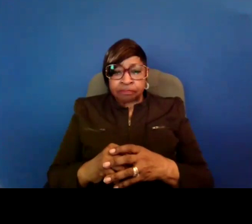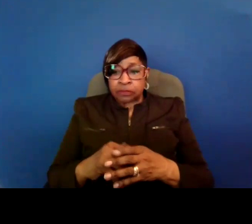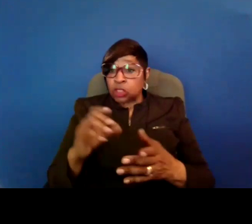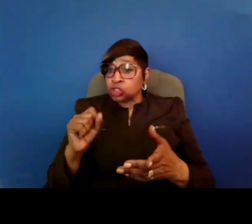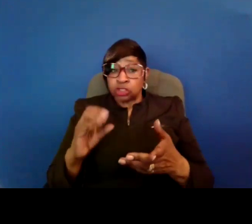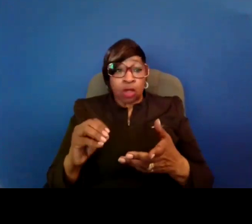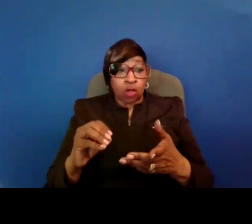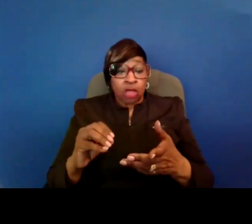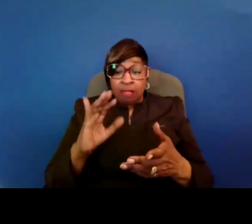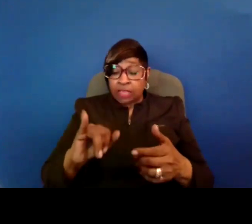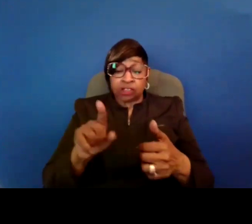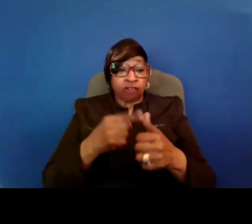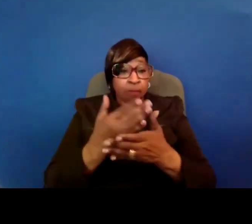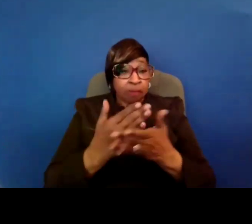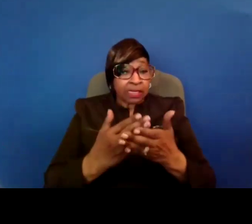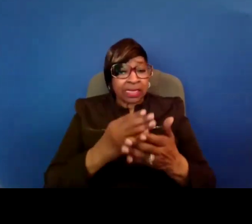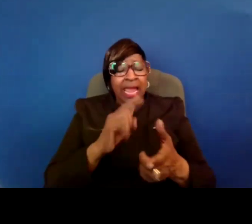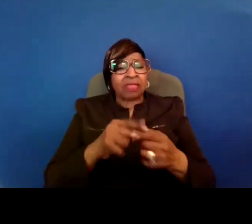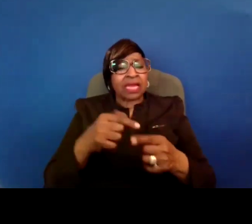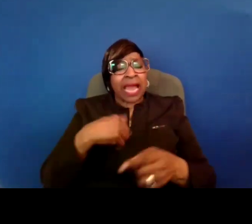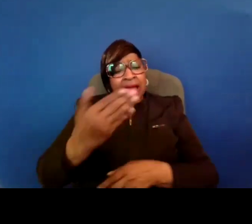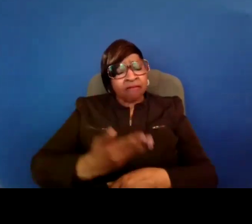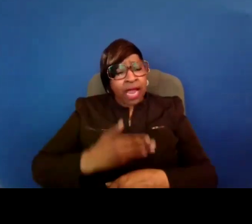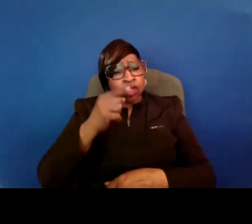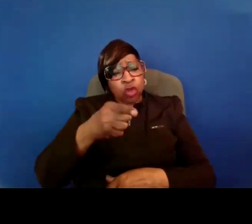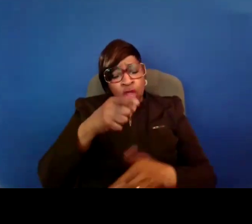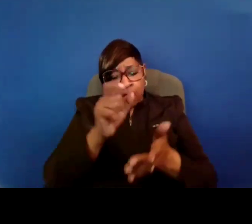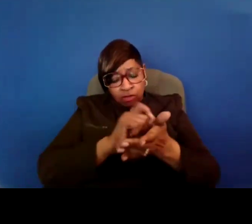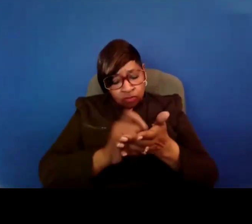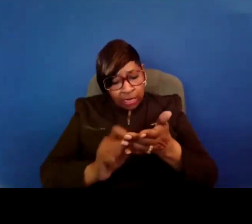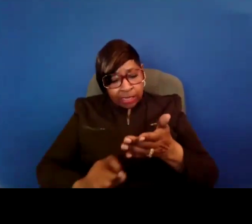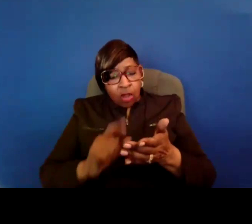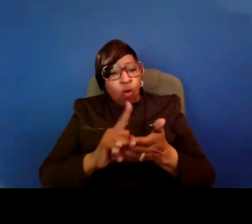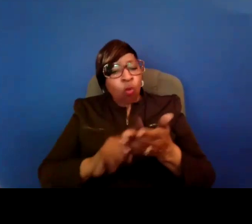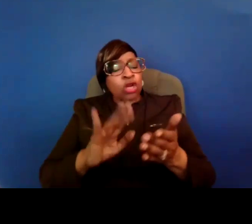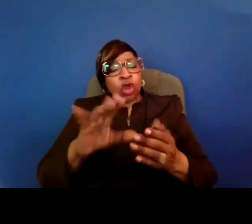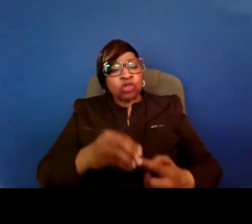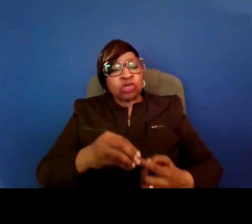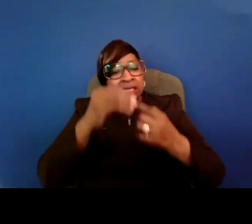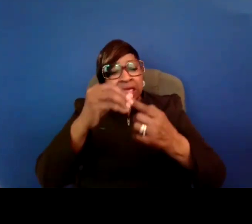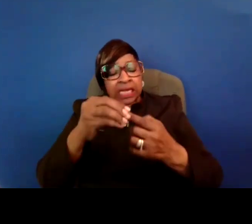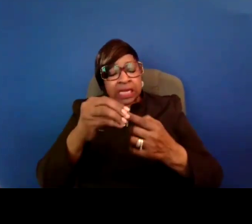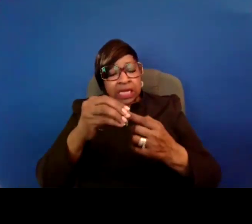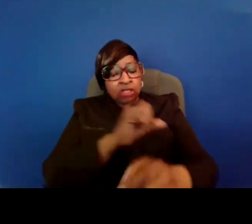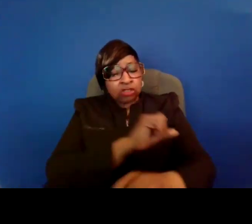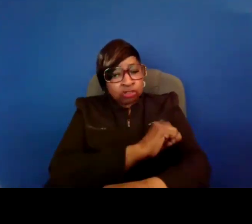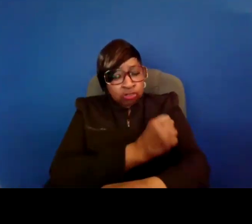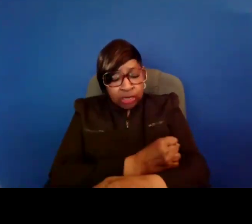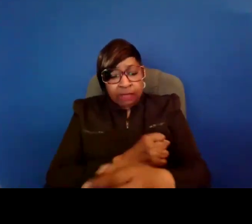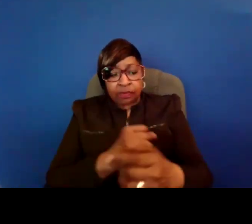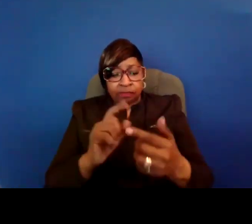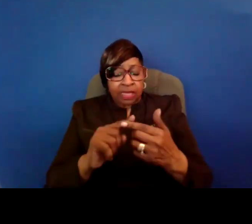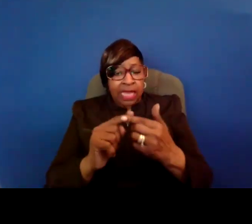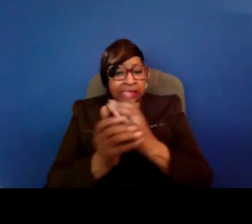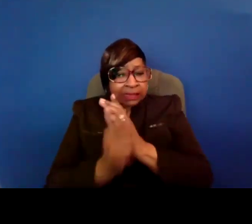So that's the first piece. And then I would invite you to write down, what are your unique strengths, talents,